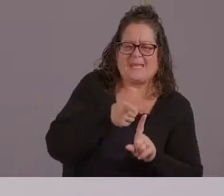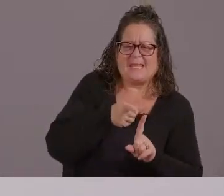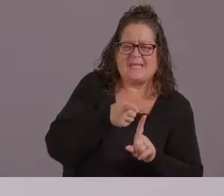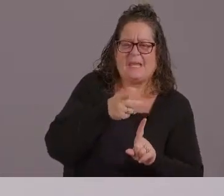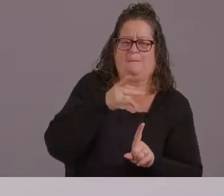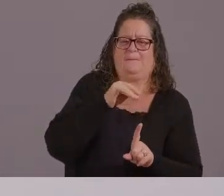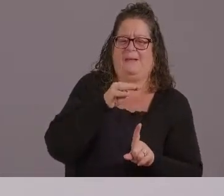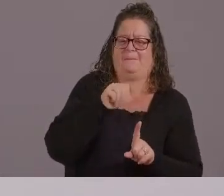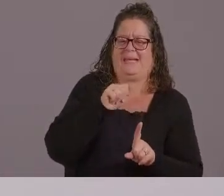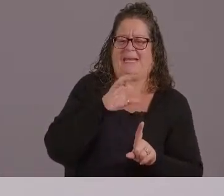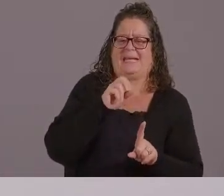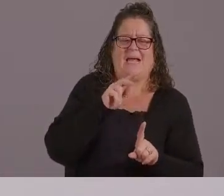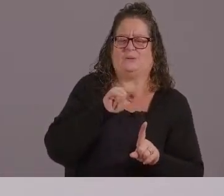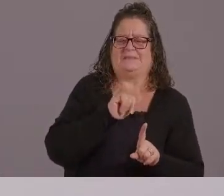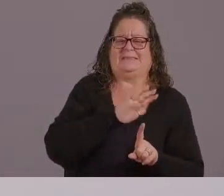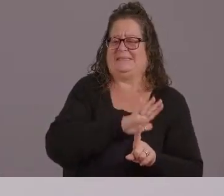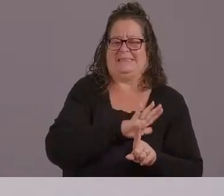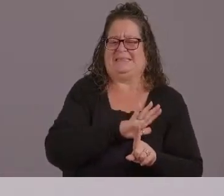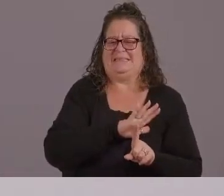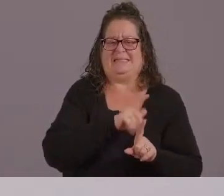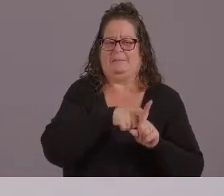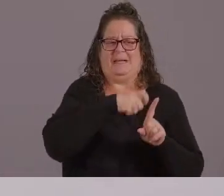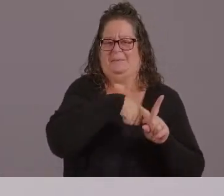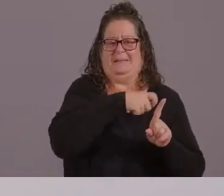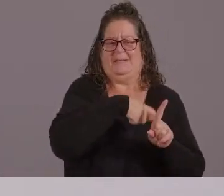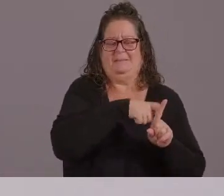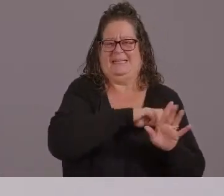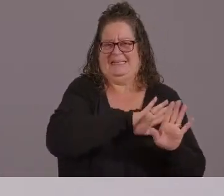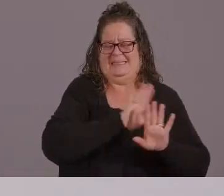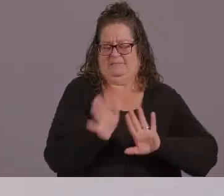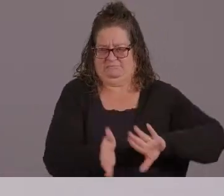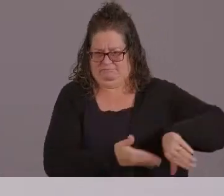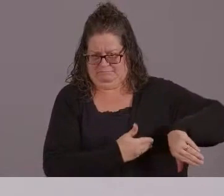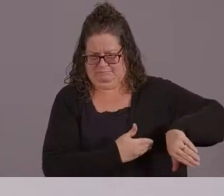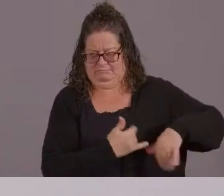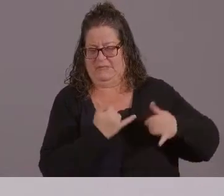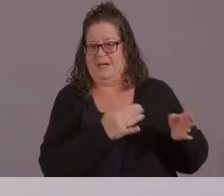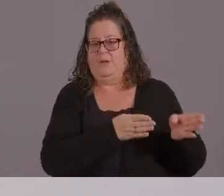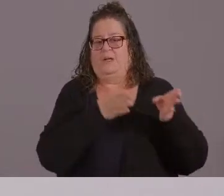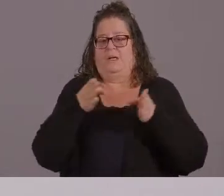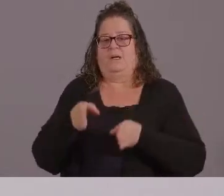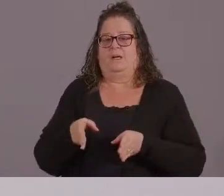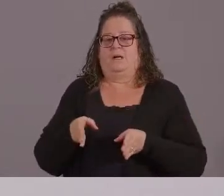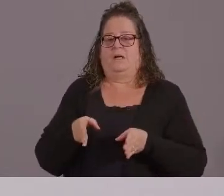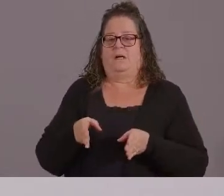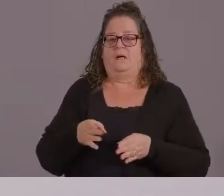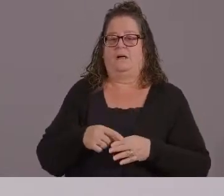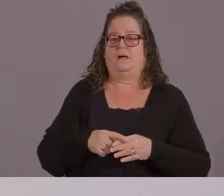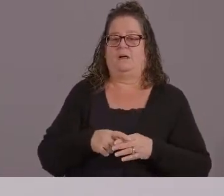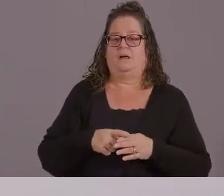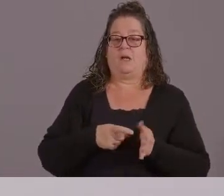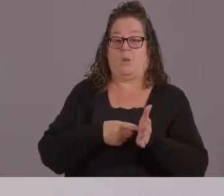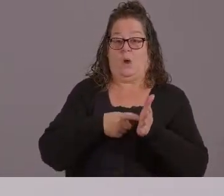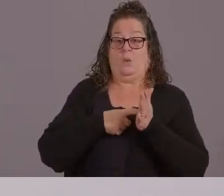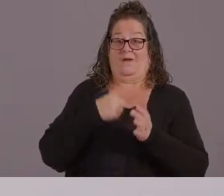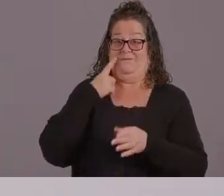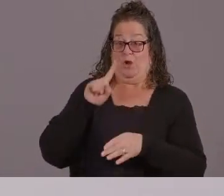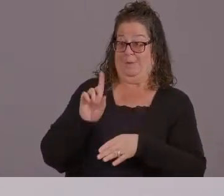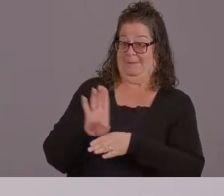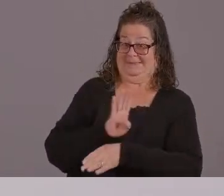to death. Let's go back to the decision to take what were requirements into